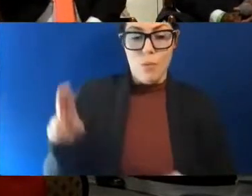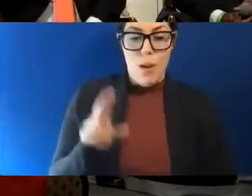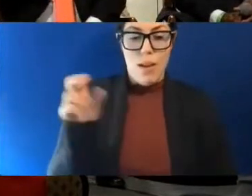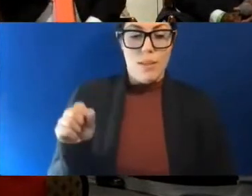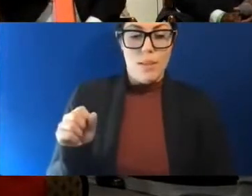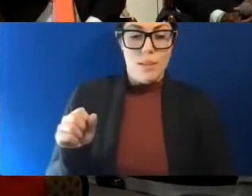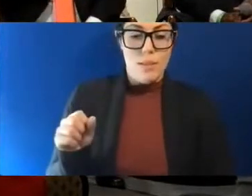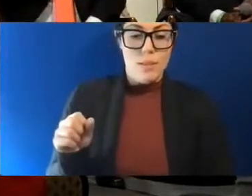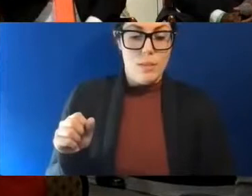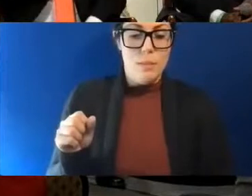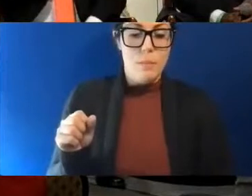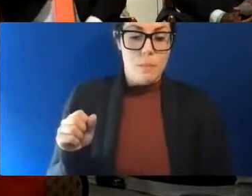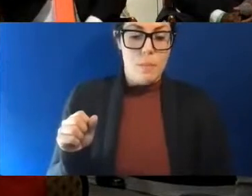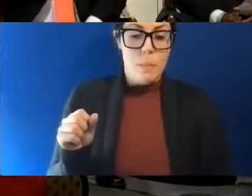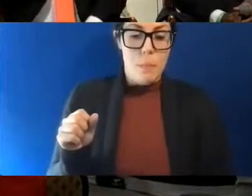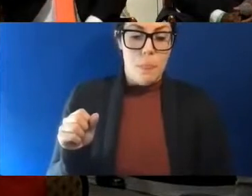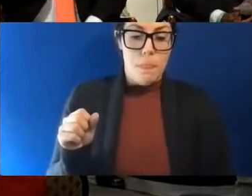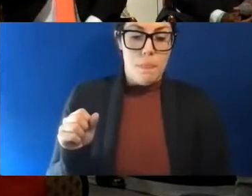Latino Community Credit Union as a